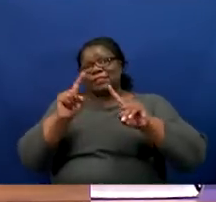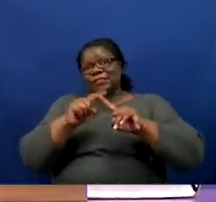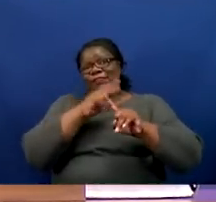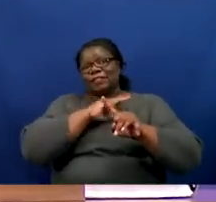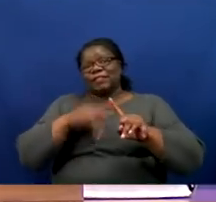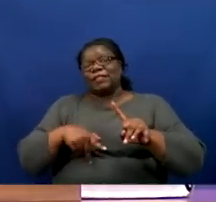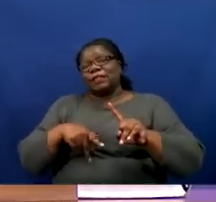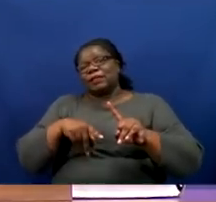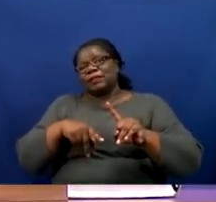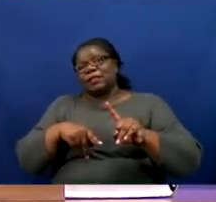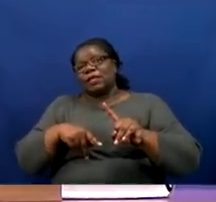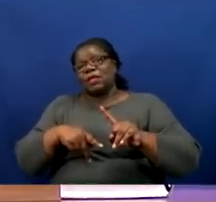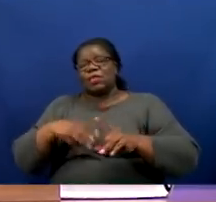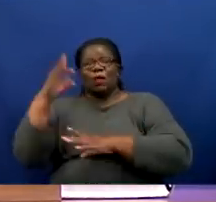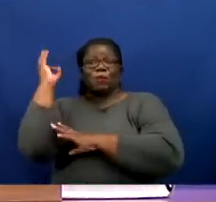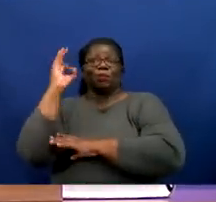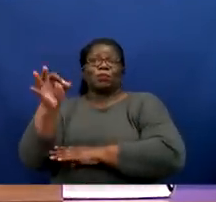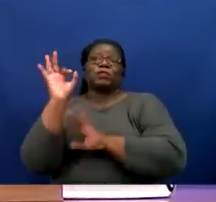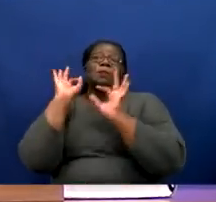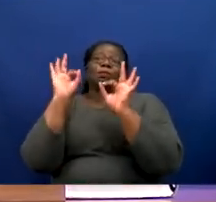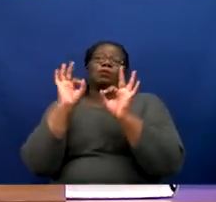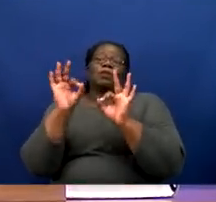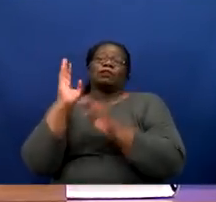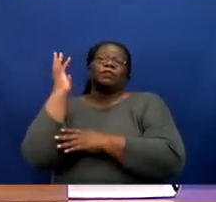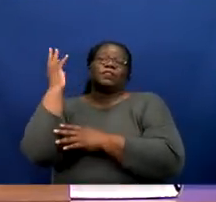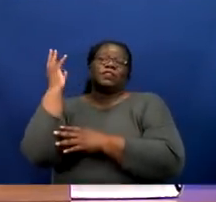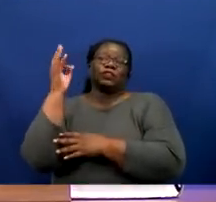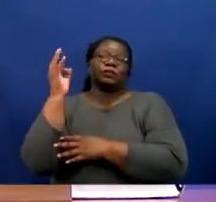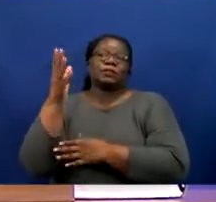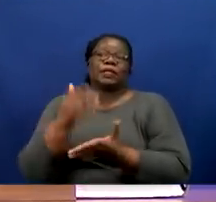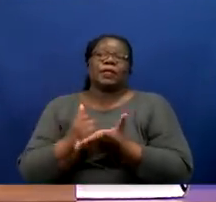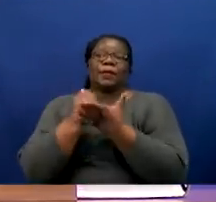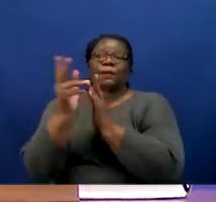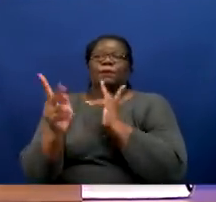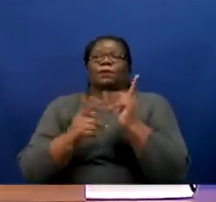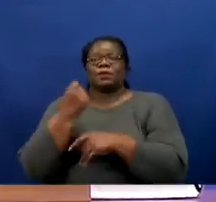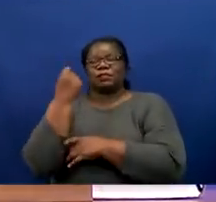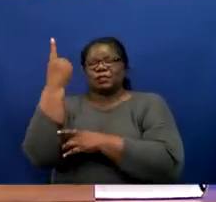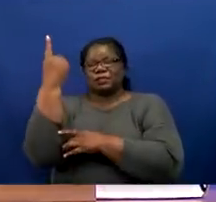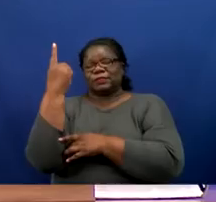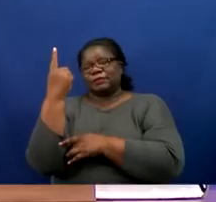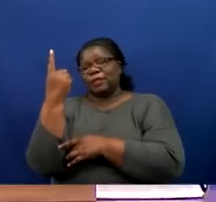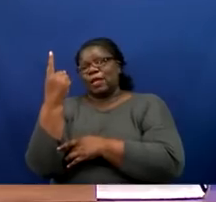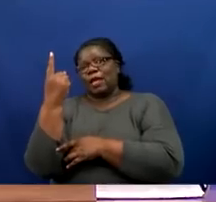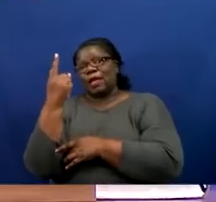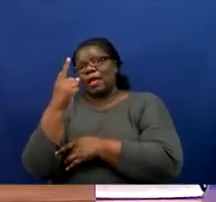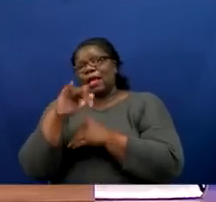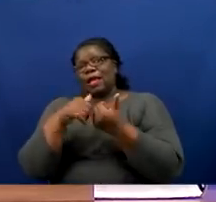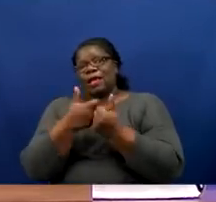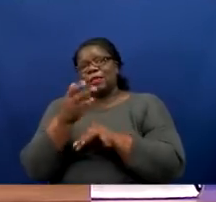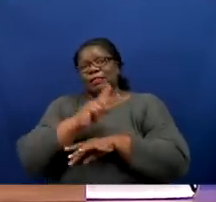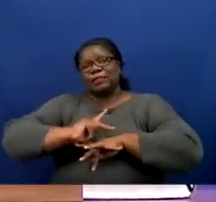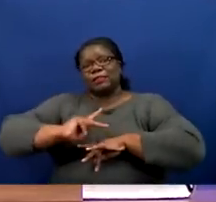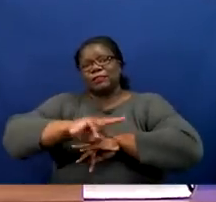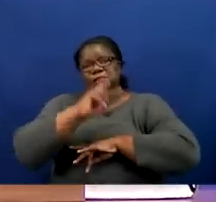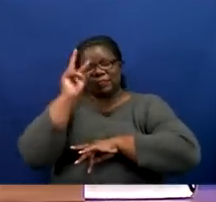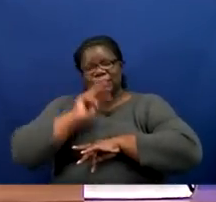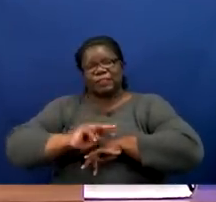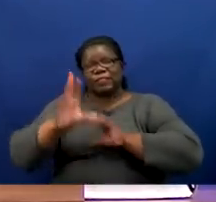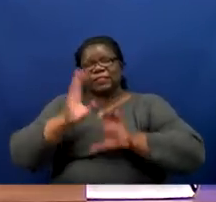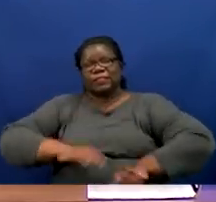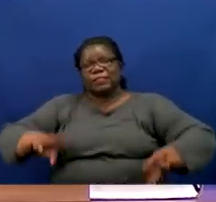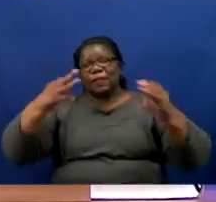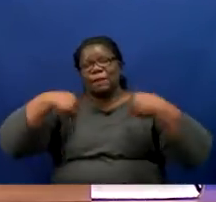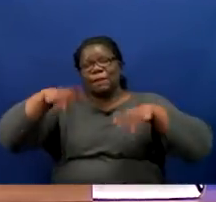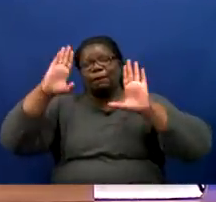preached masterful sermons, who helped people to understand what the kingdom of God should look like. He provided miracles,